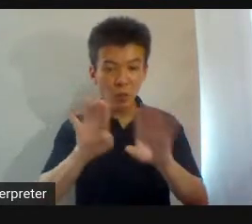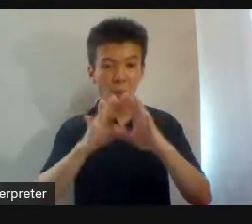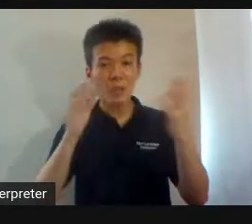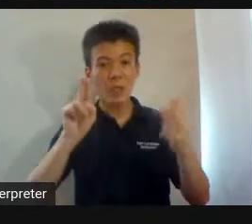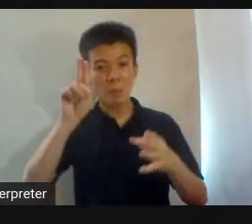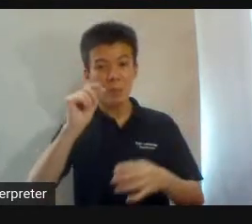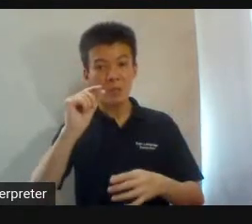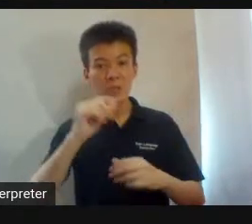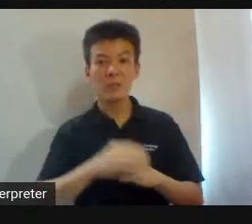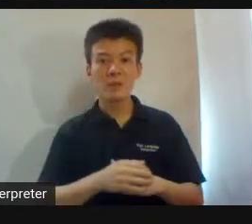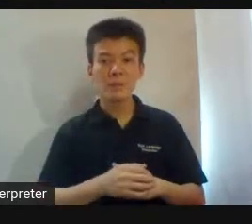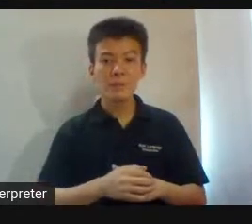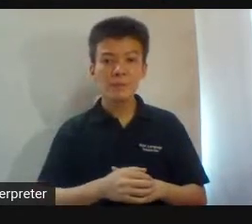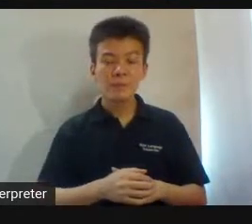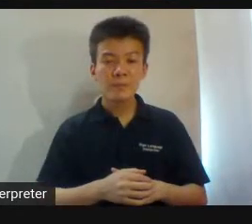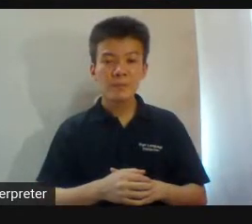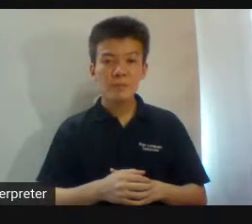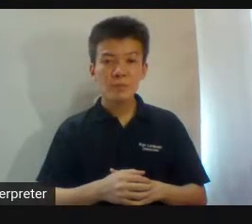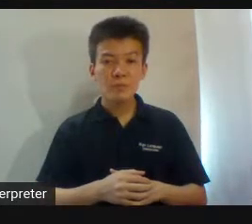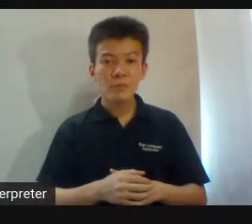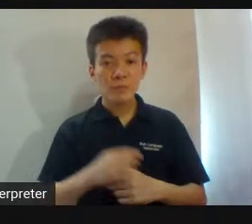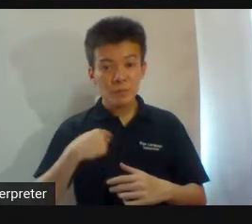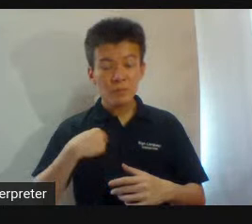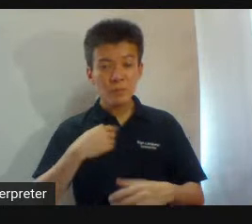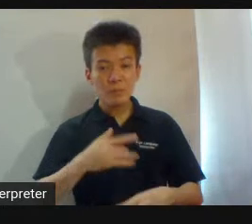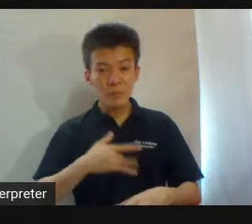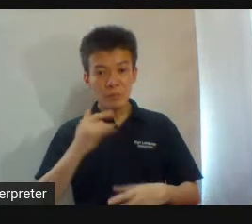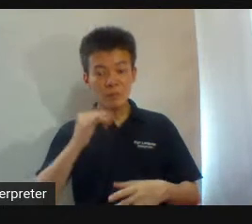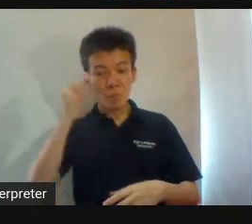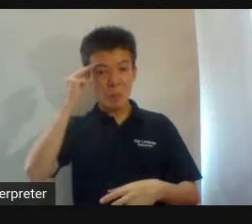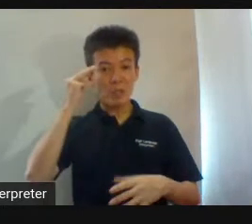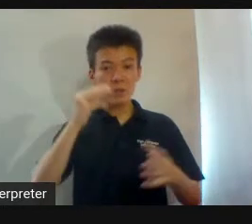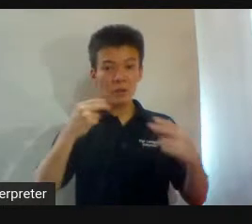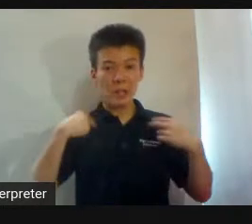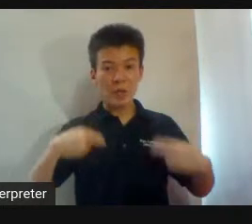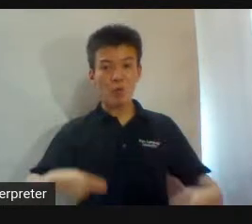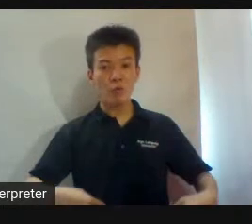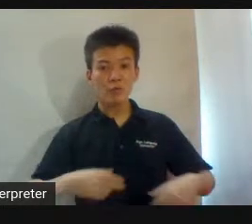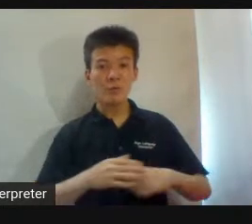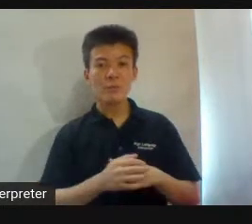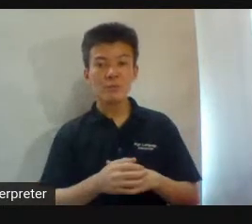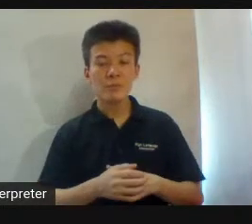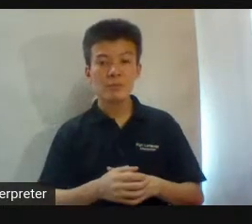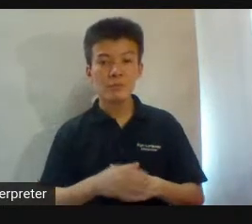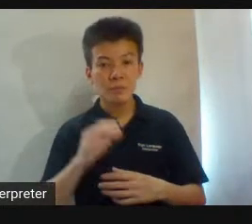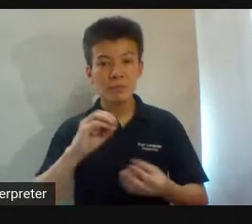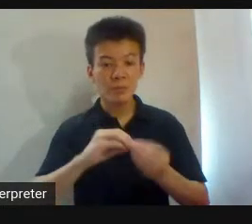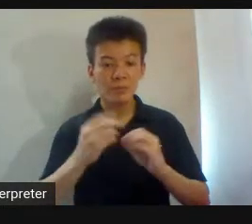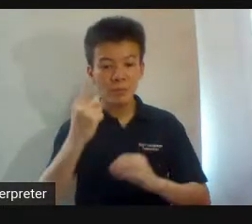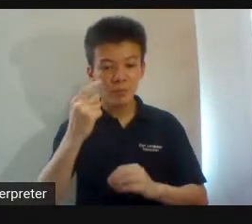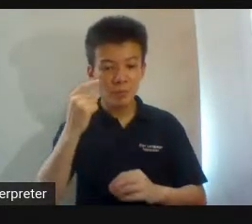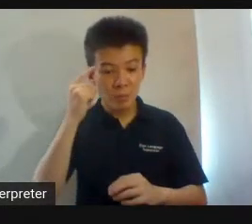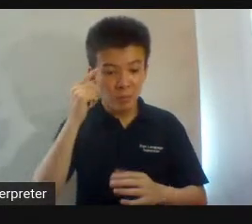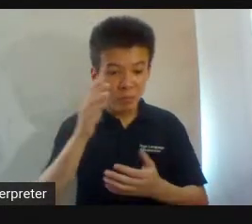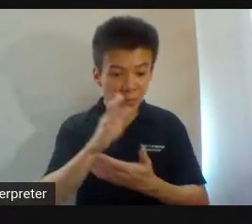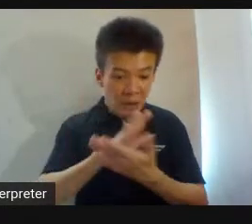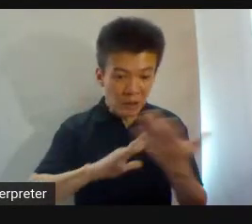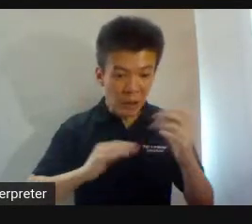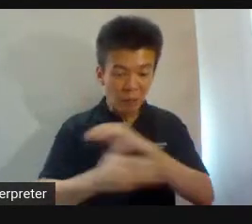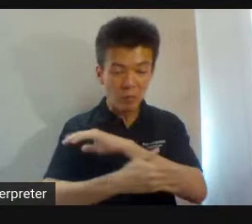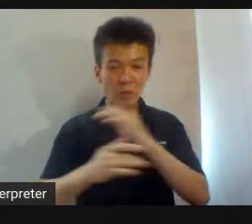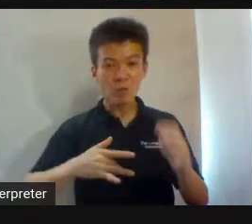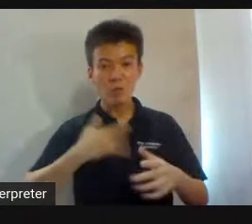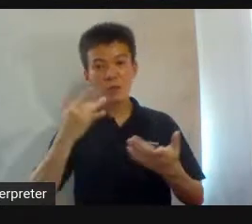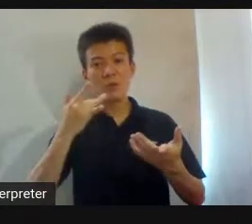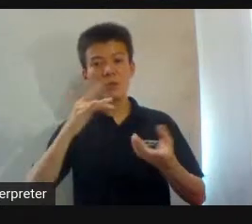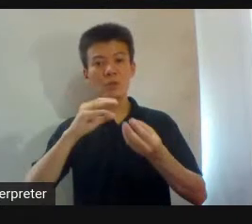up a little bit. I just feel like mental health, so number one, I think some countries feel that mental